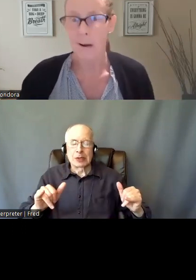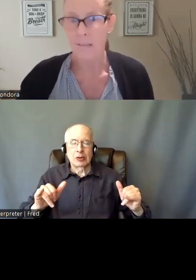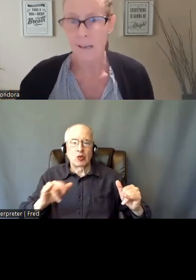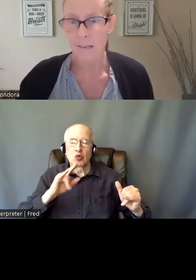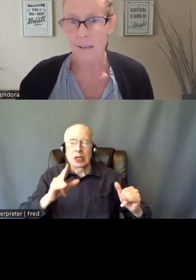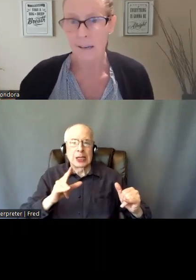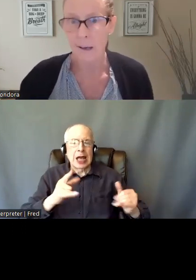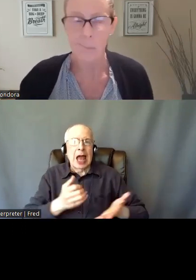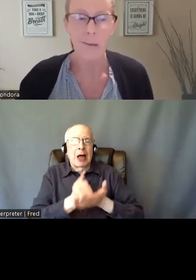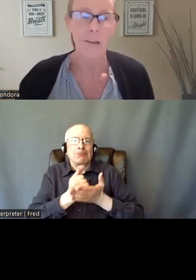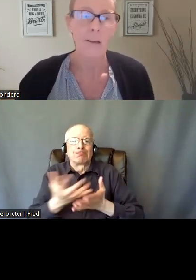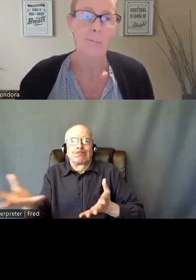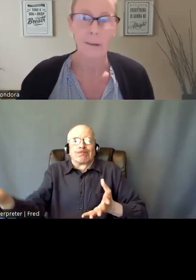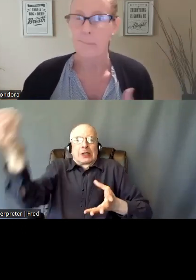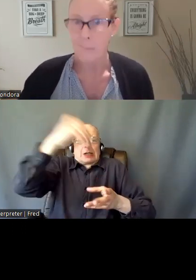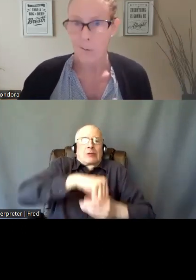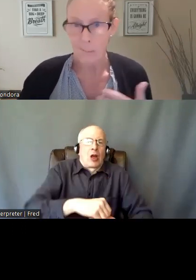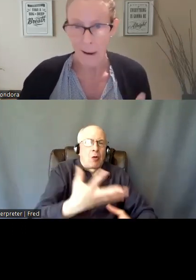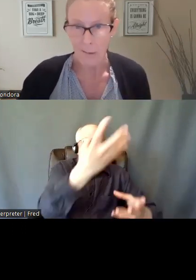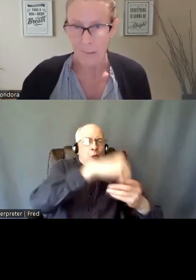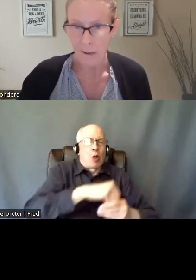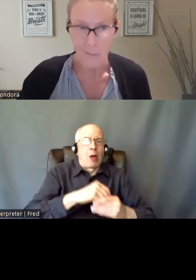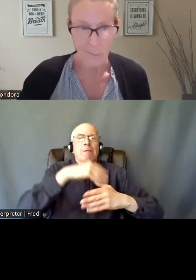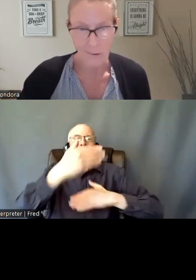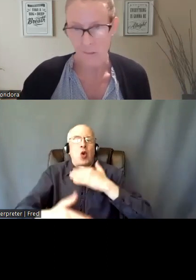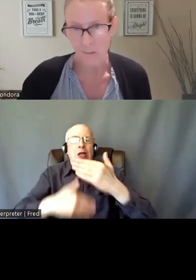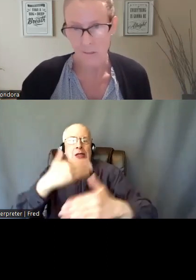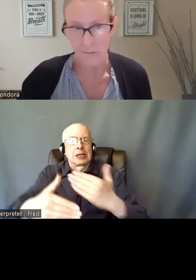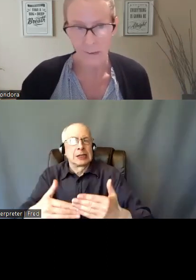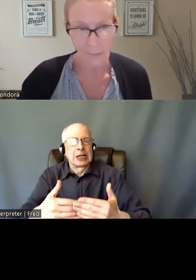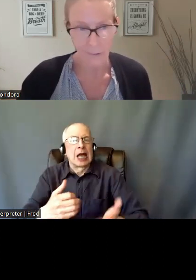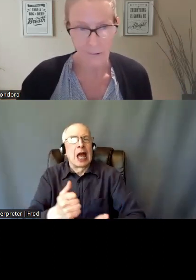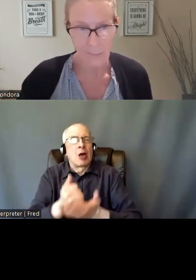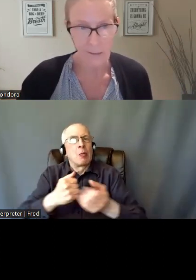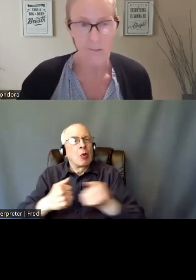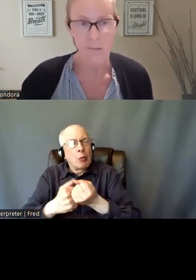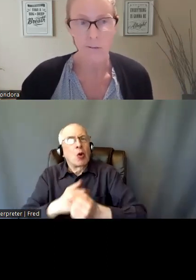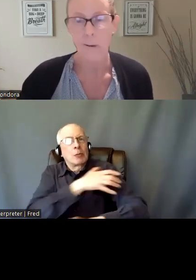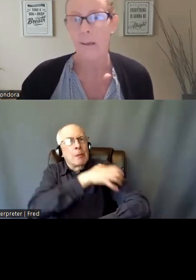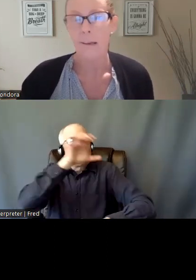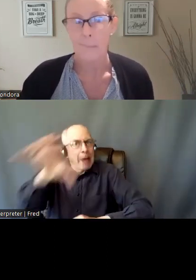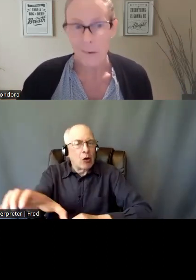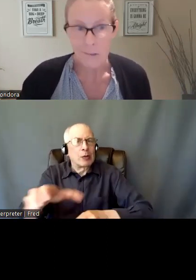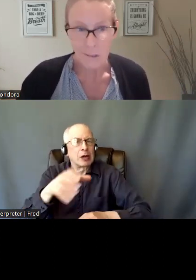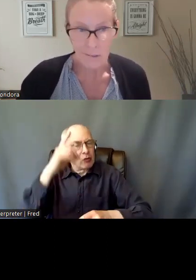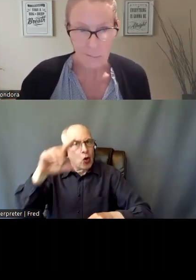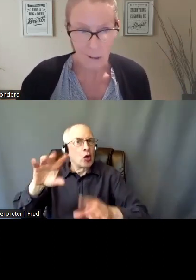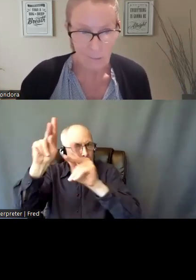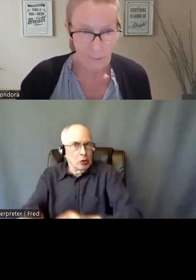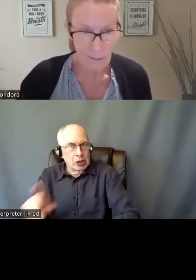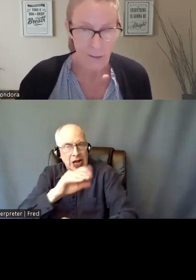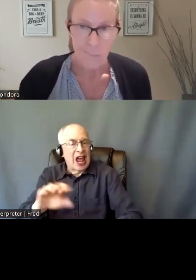into the process and help really promote empowerment among persons served and their families. So in